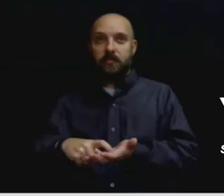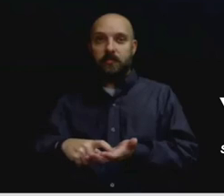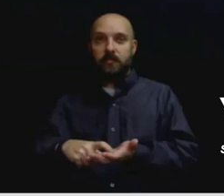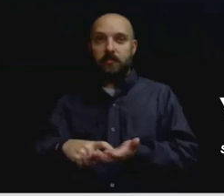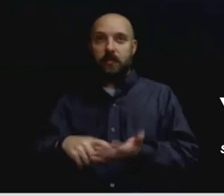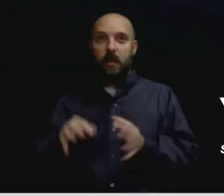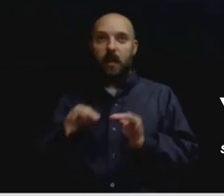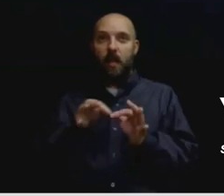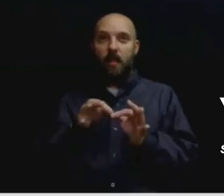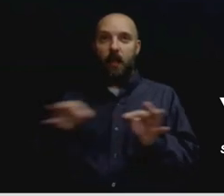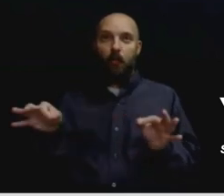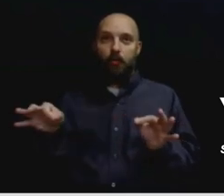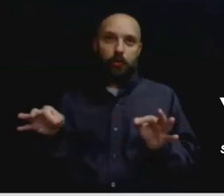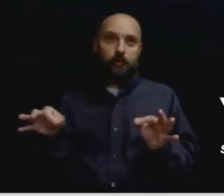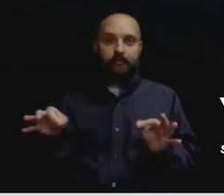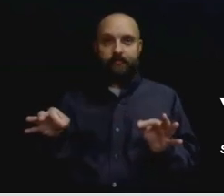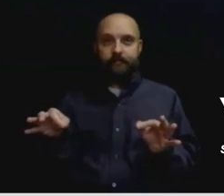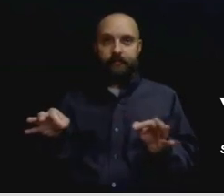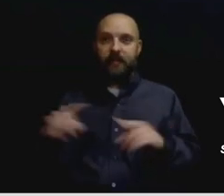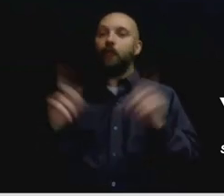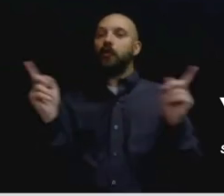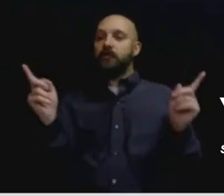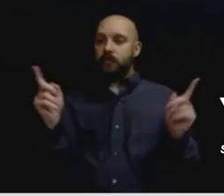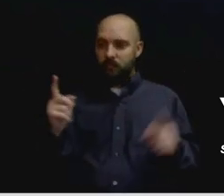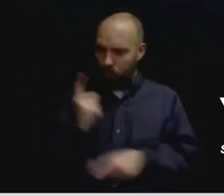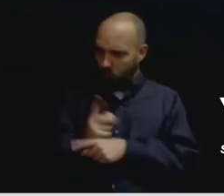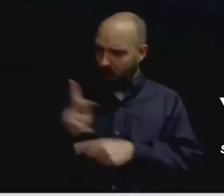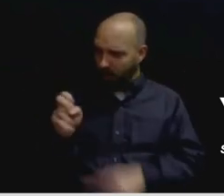language difference, wouldn't you say, Kelly?